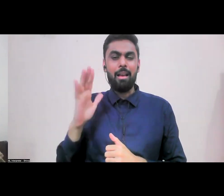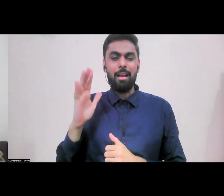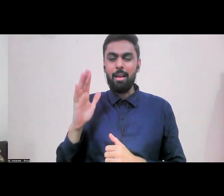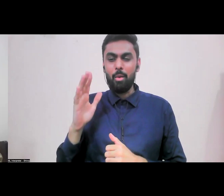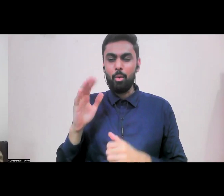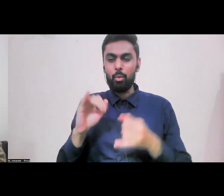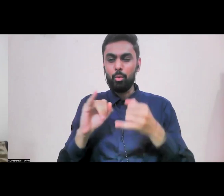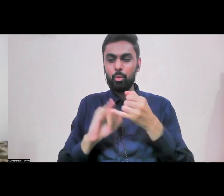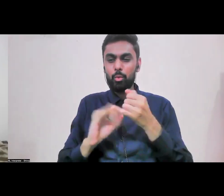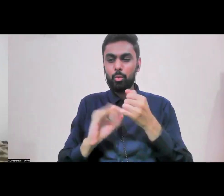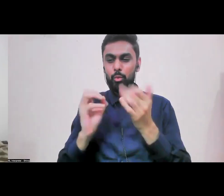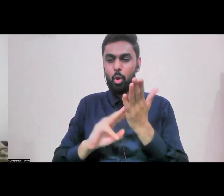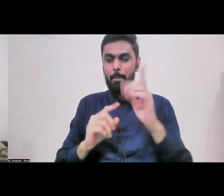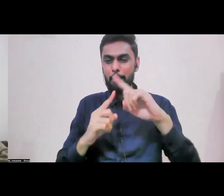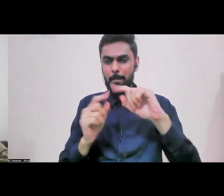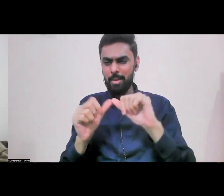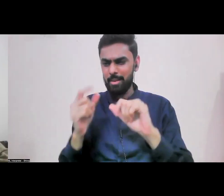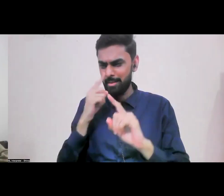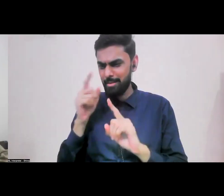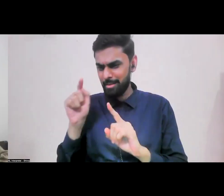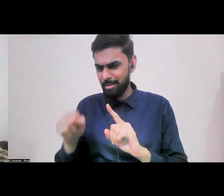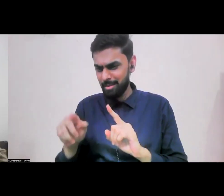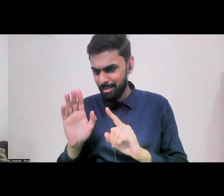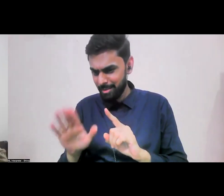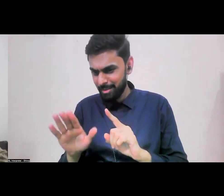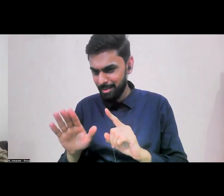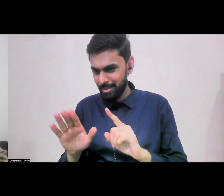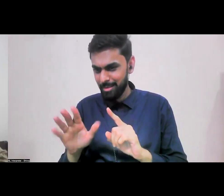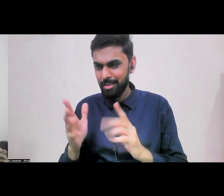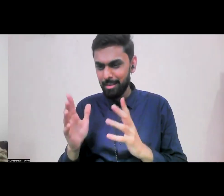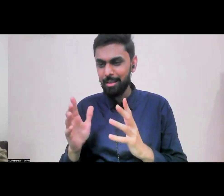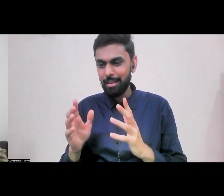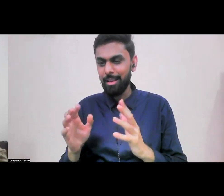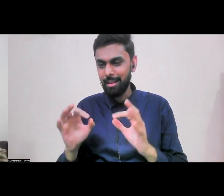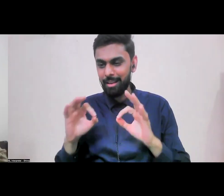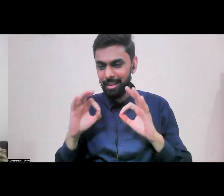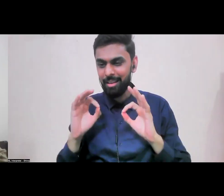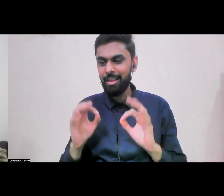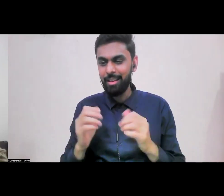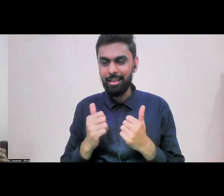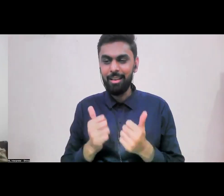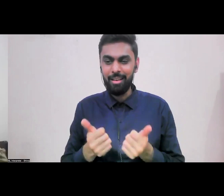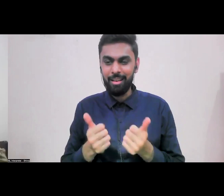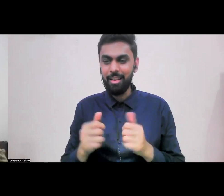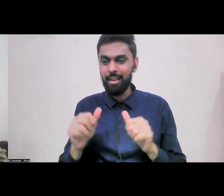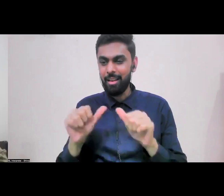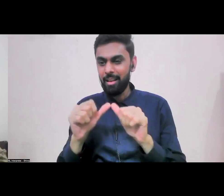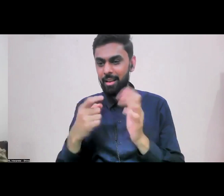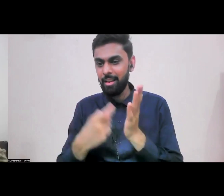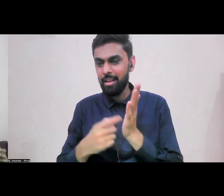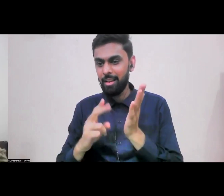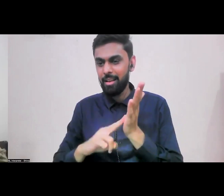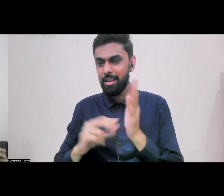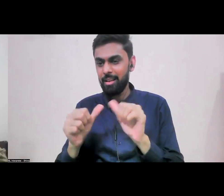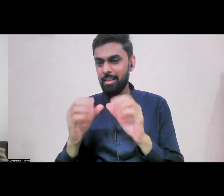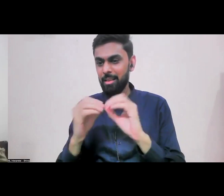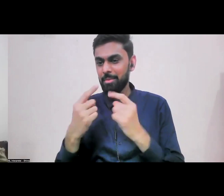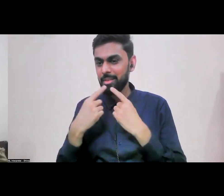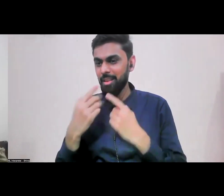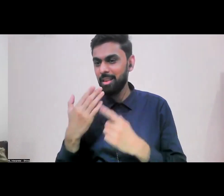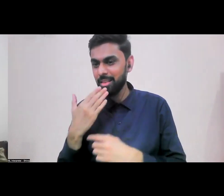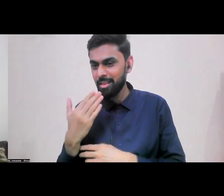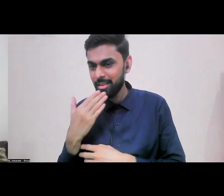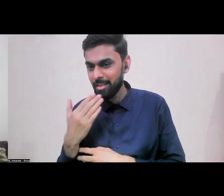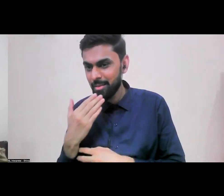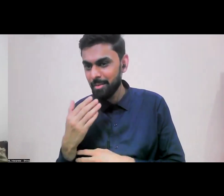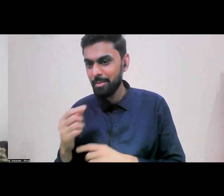no? She was also there online. Thanks for the session. Soumitra. Yeah. So Arnab is saying thank you. Padmavati,